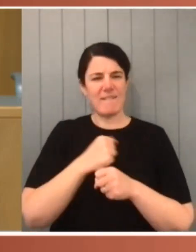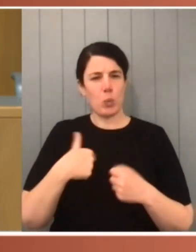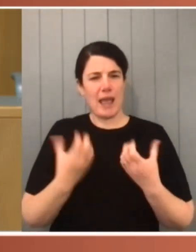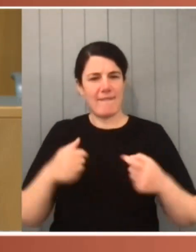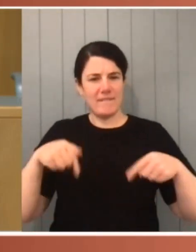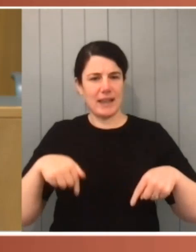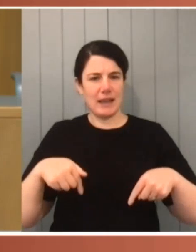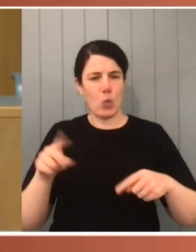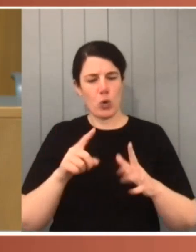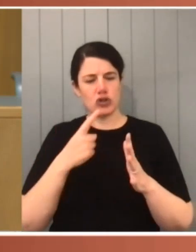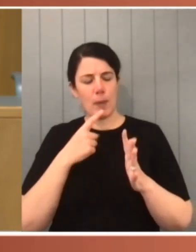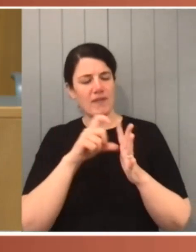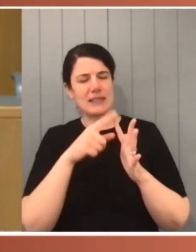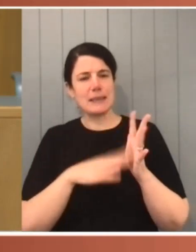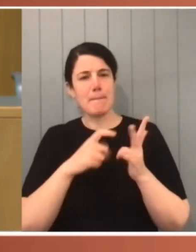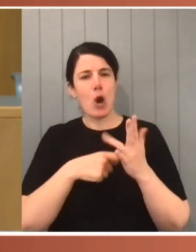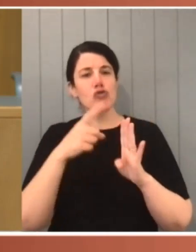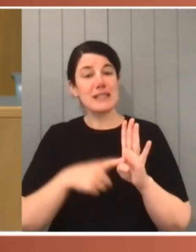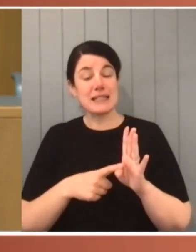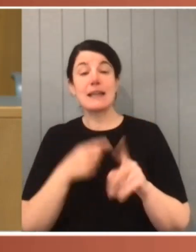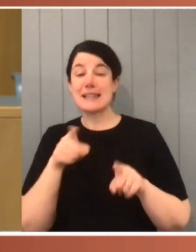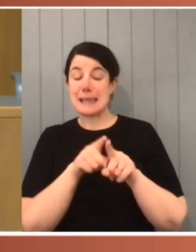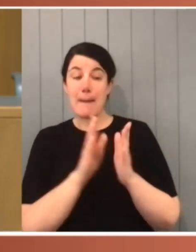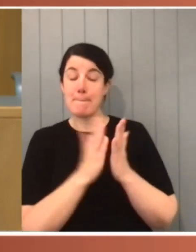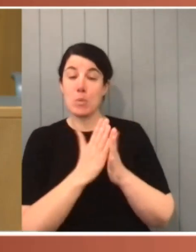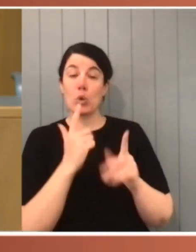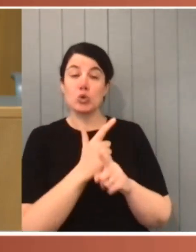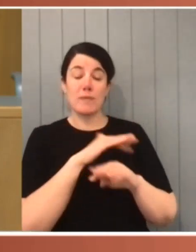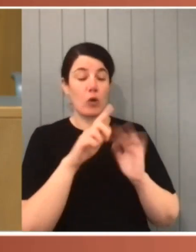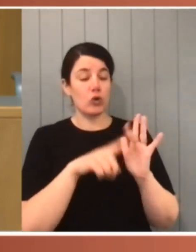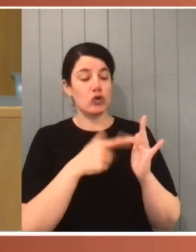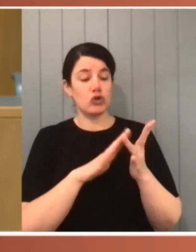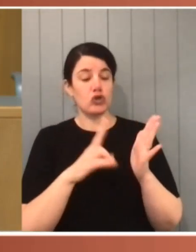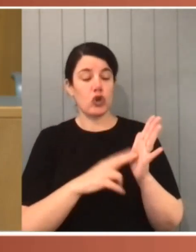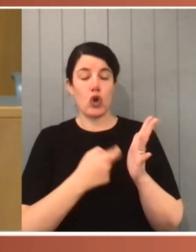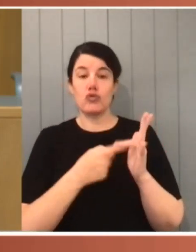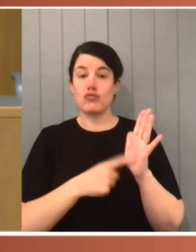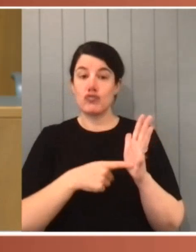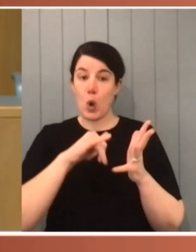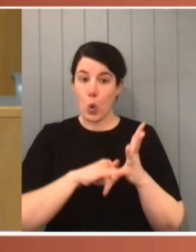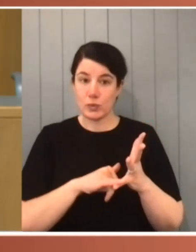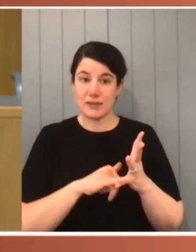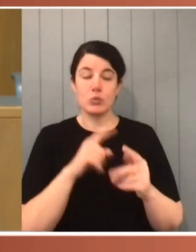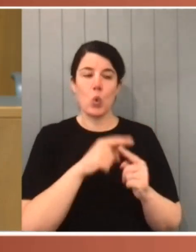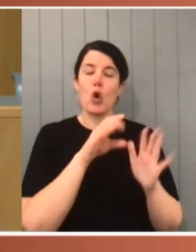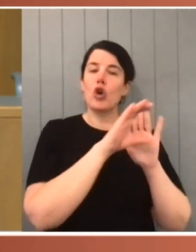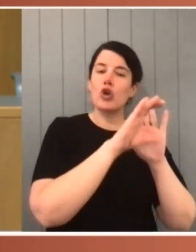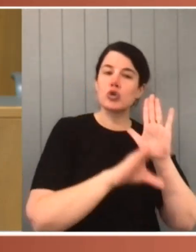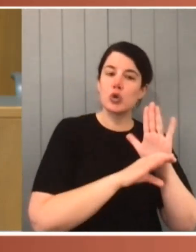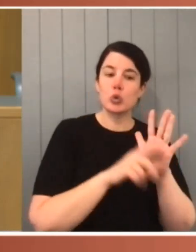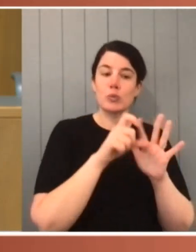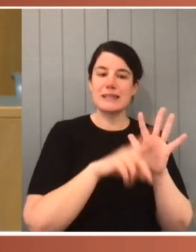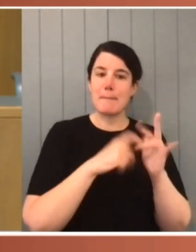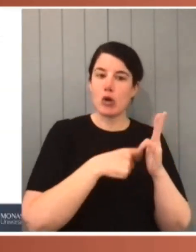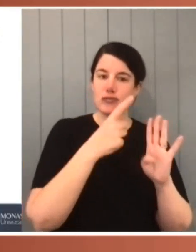again on John Rawls, especially in this distinction between what he calls constitutional democracy on the one hand and